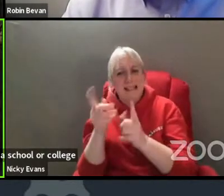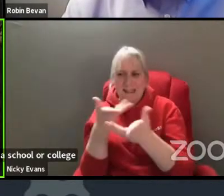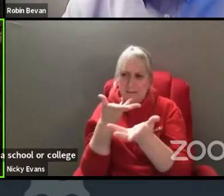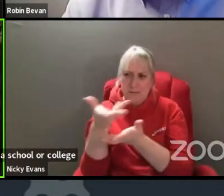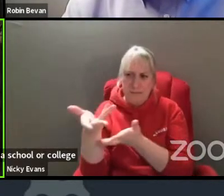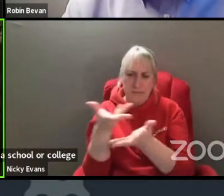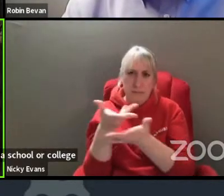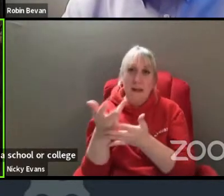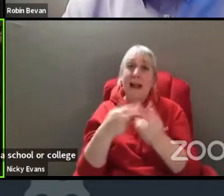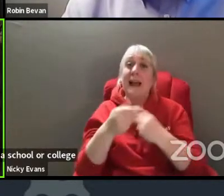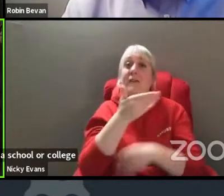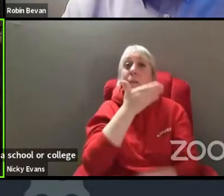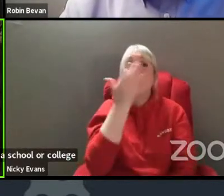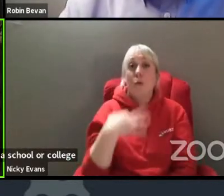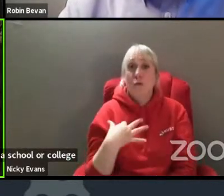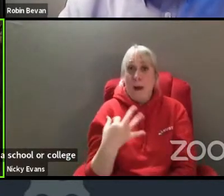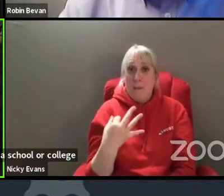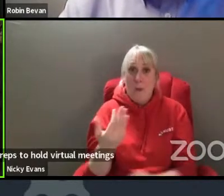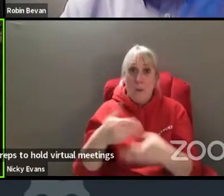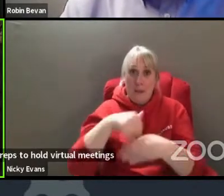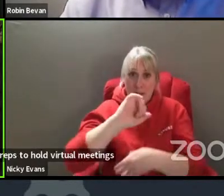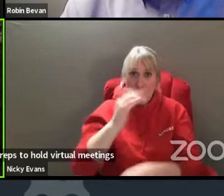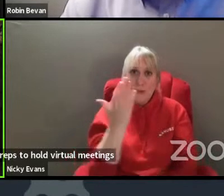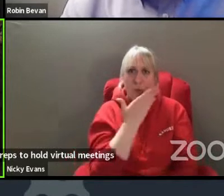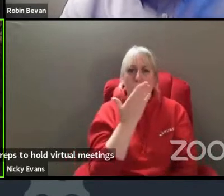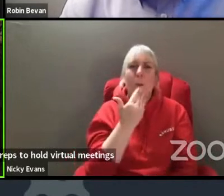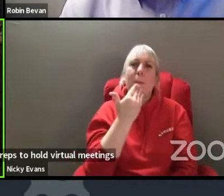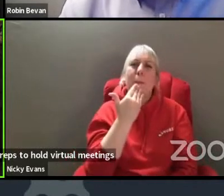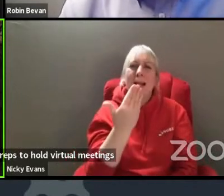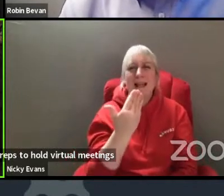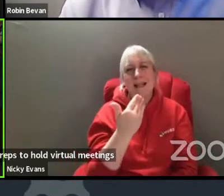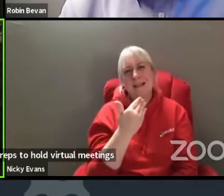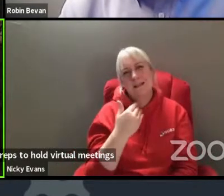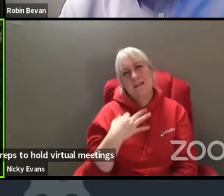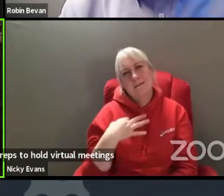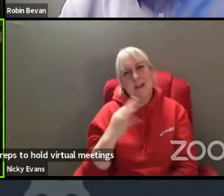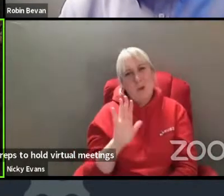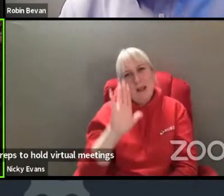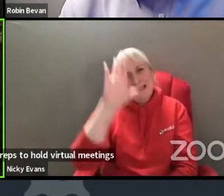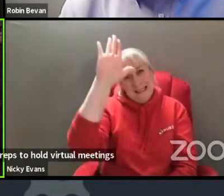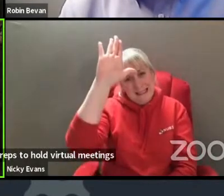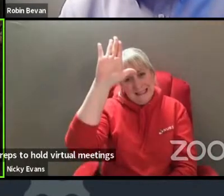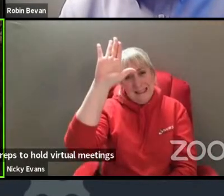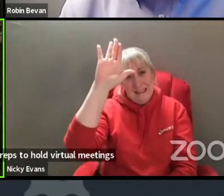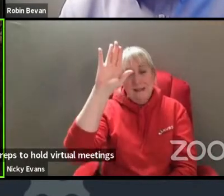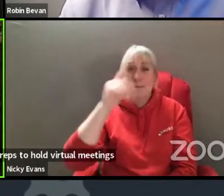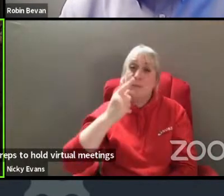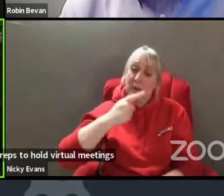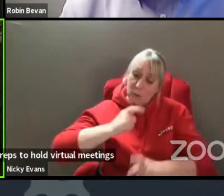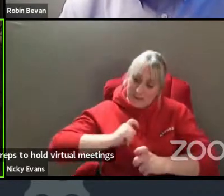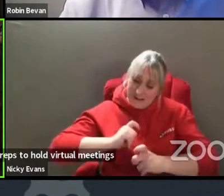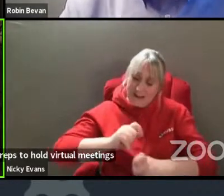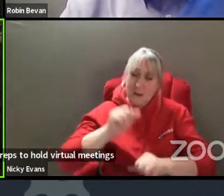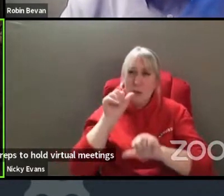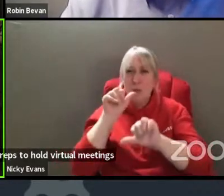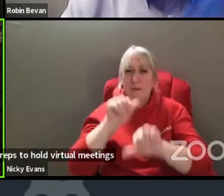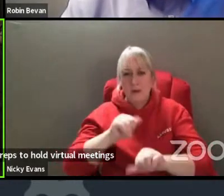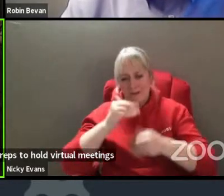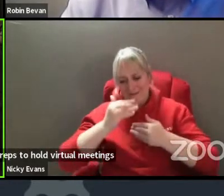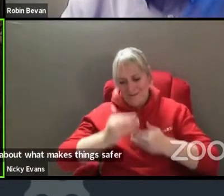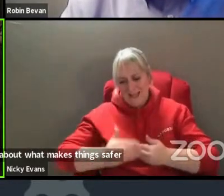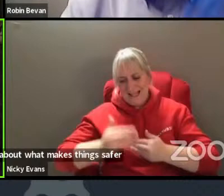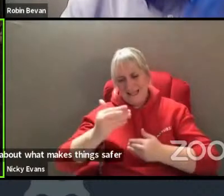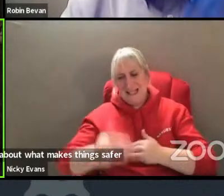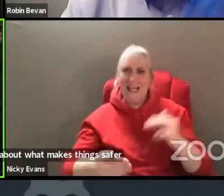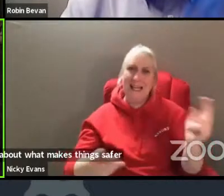we'd urge you to volunteer and to become one. And we've said we're still in favour of phasing, and actually, if it's